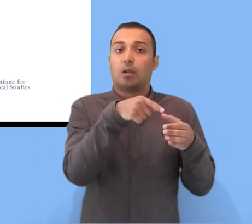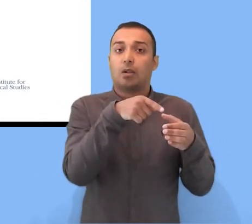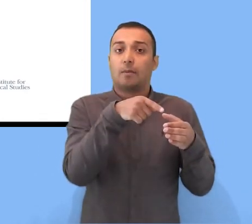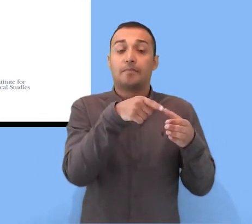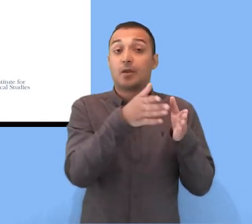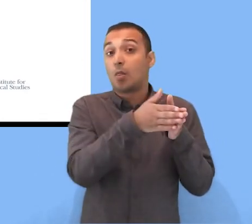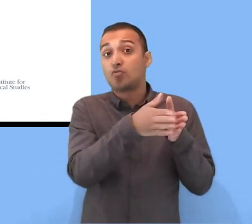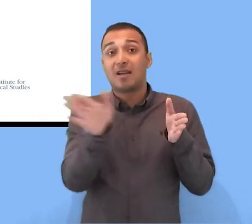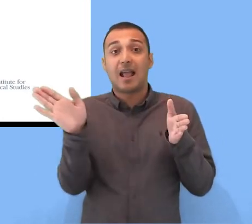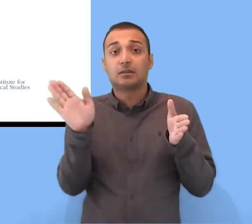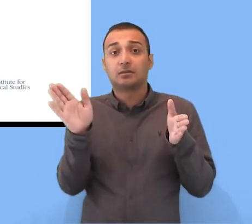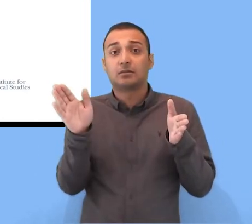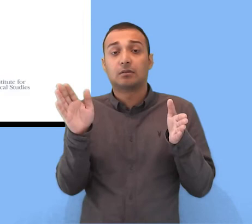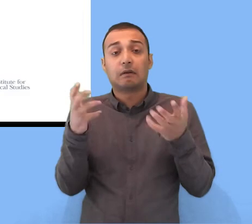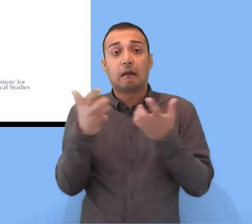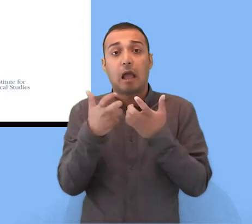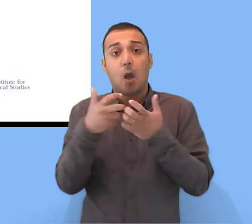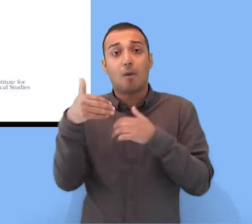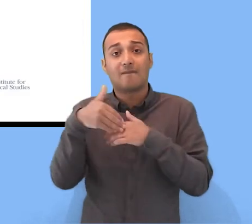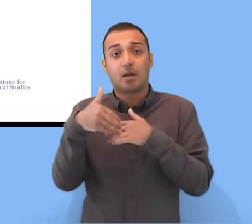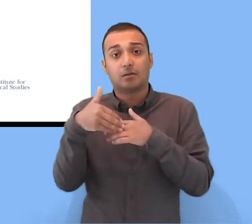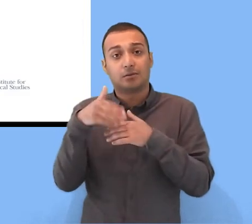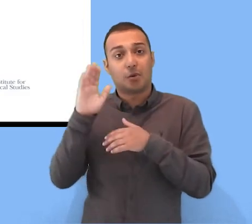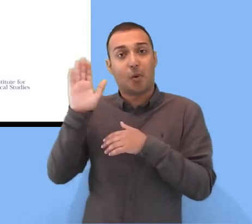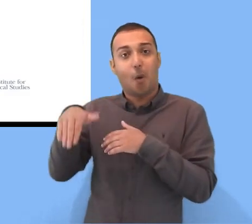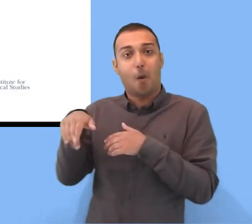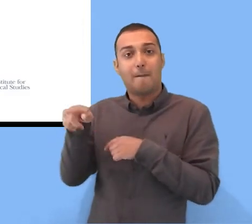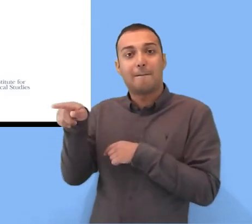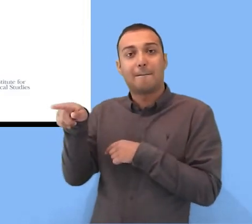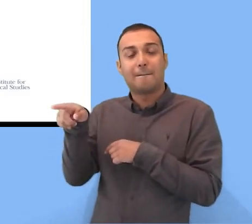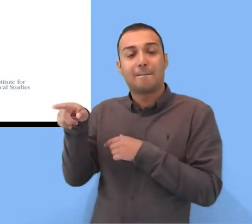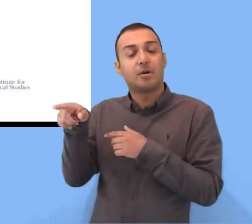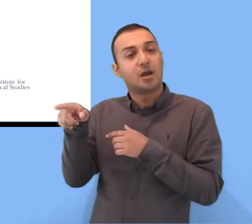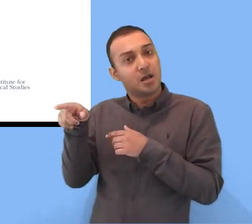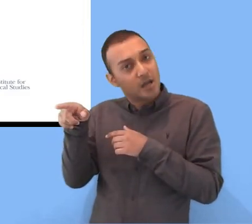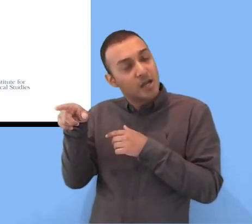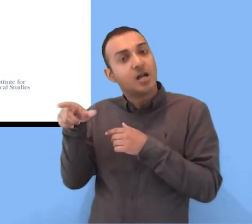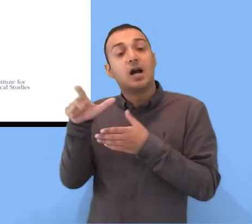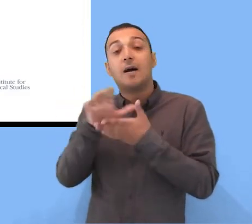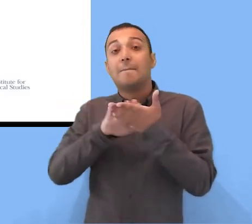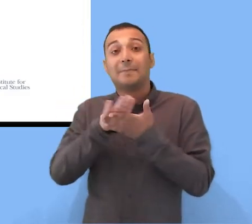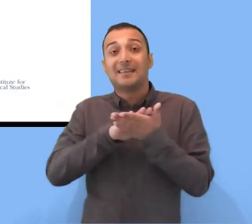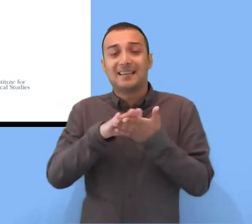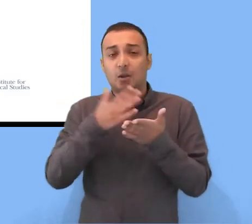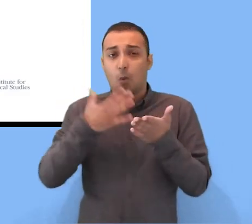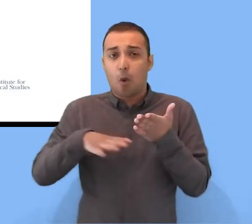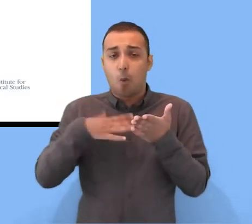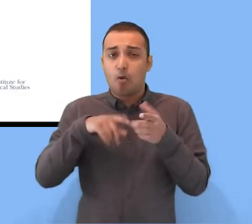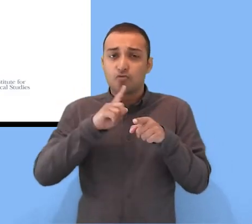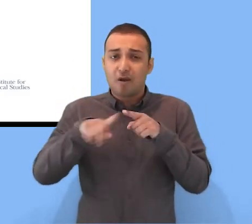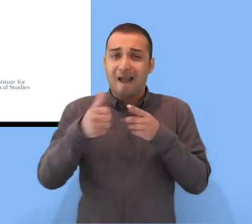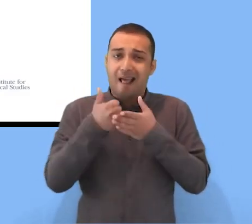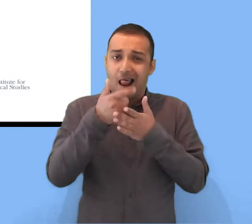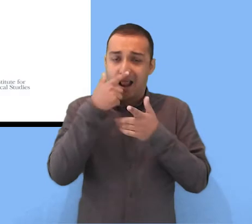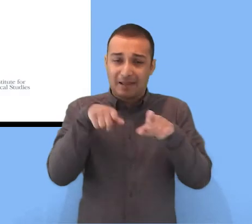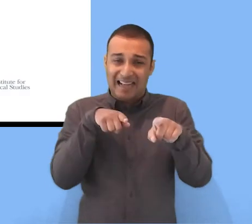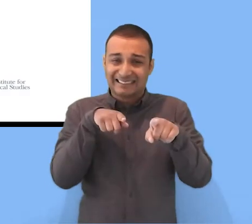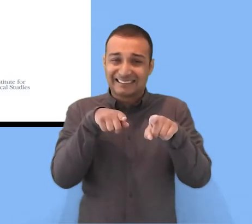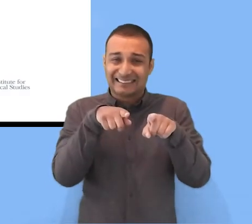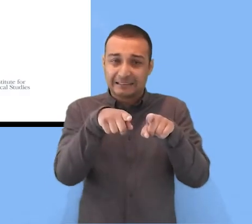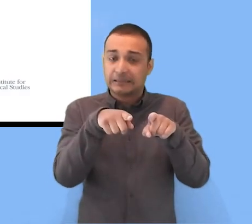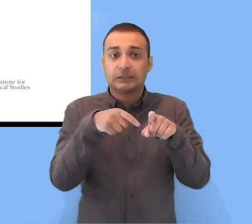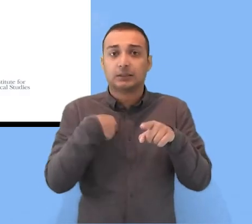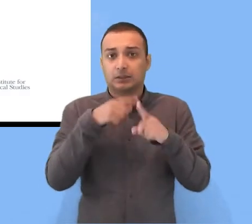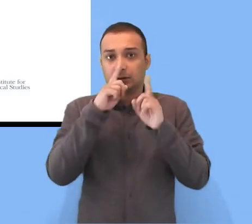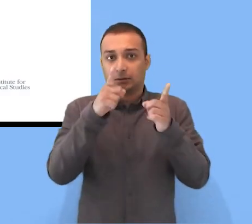what happens at home. So the IFS summarised, if we're really serious about narrowing this gap, we can't just leave it all up to schools and think that it's